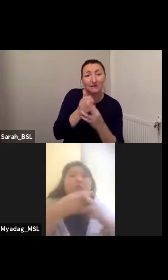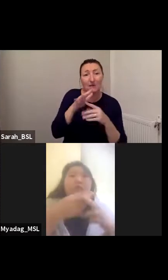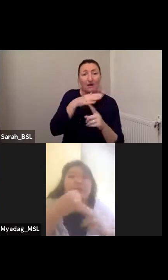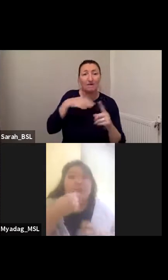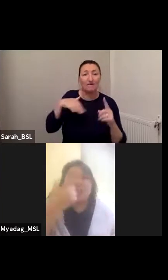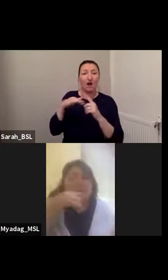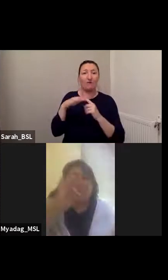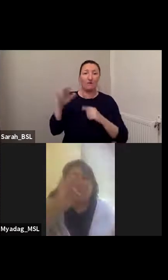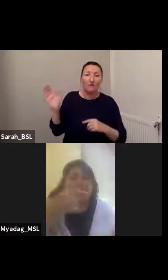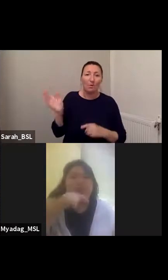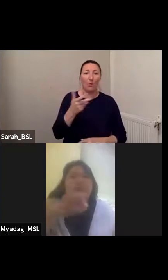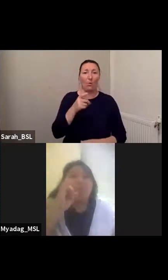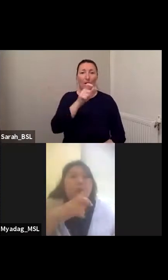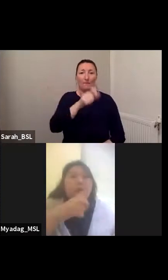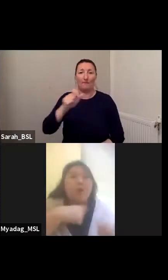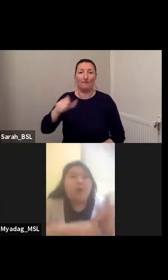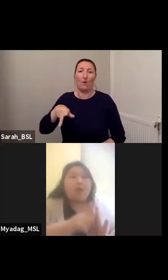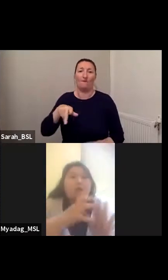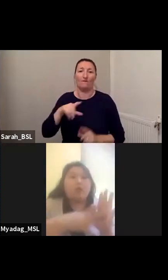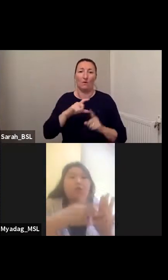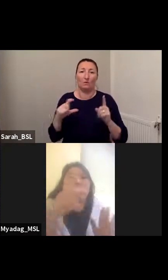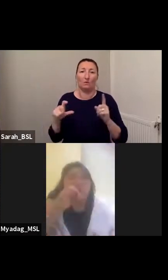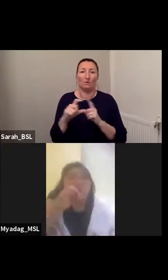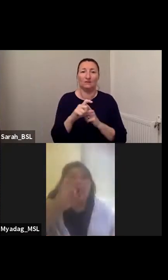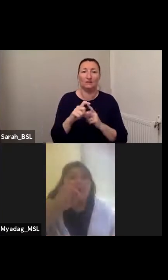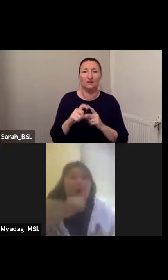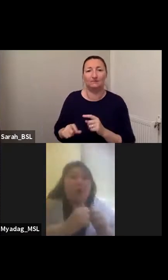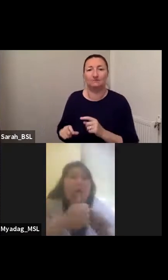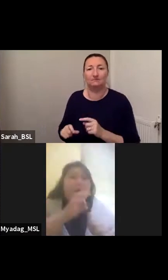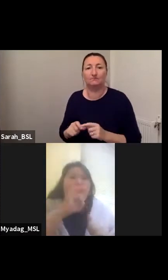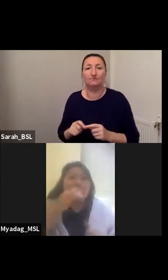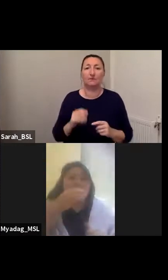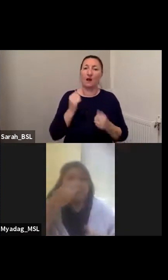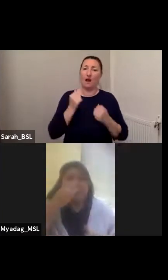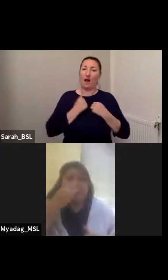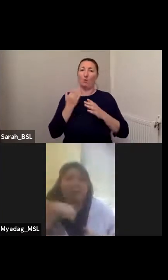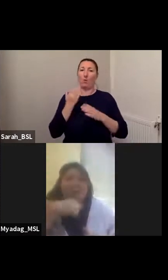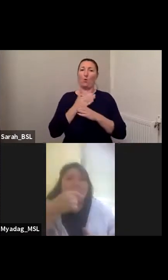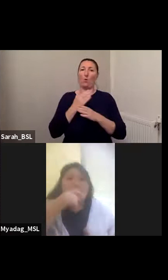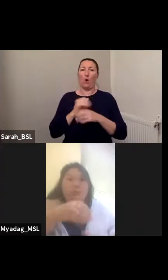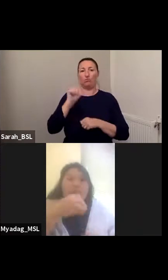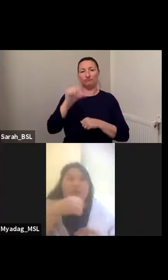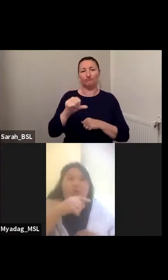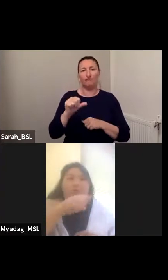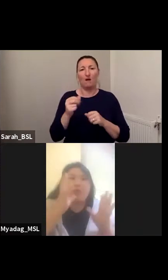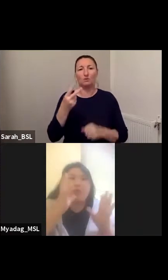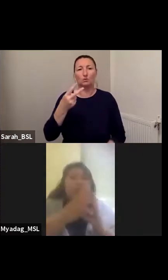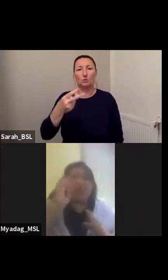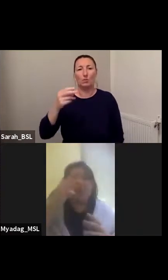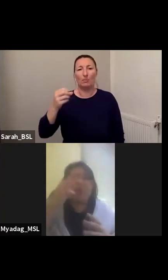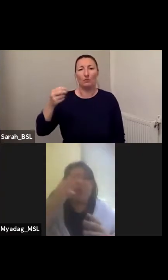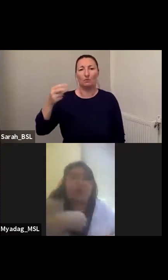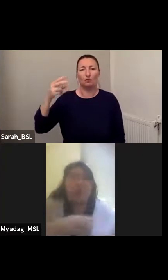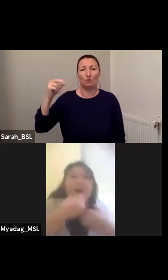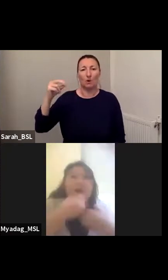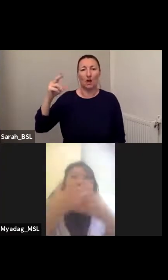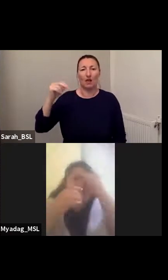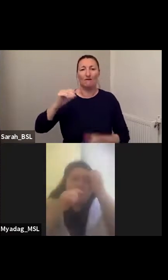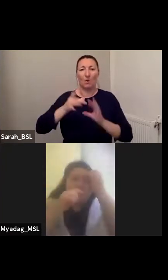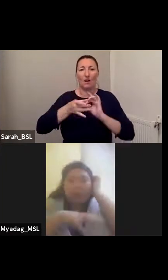share our learnings from there and see how we can support the implementation of inclusive design in other cities around the world.